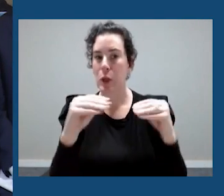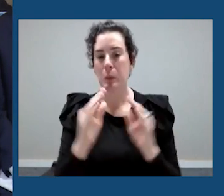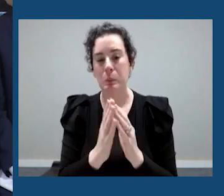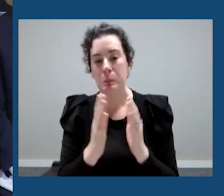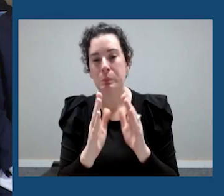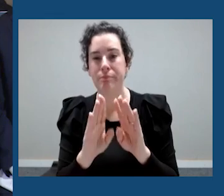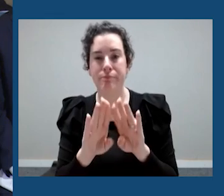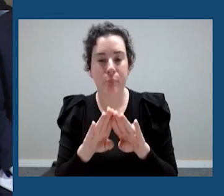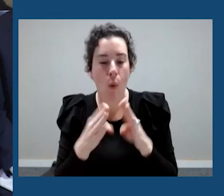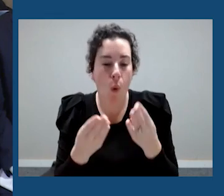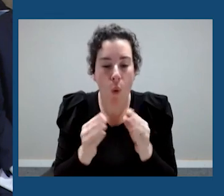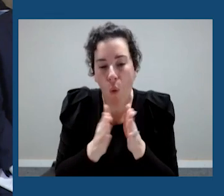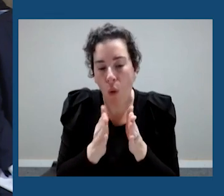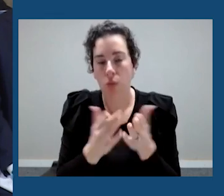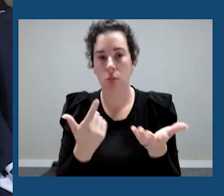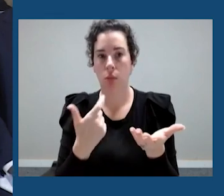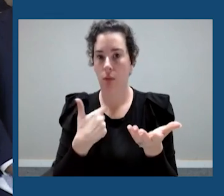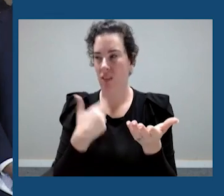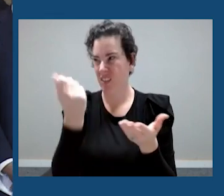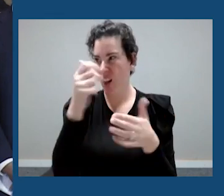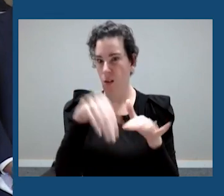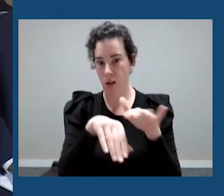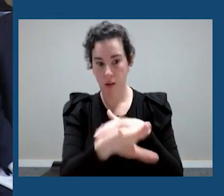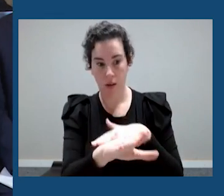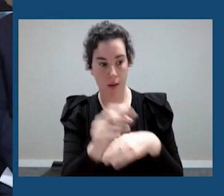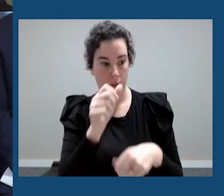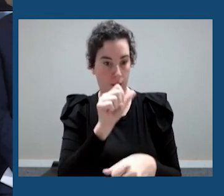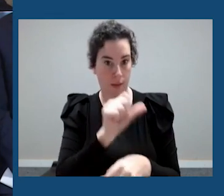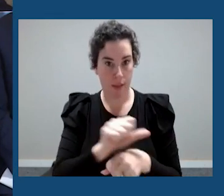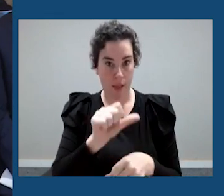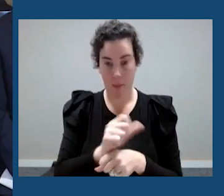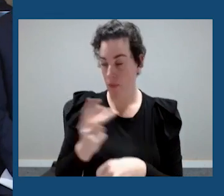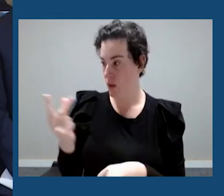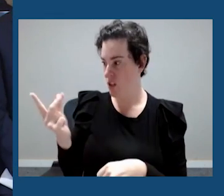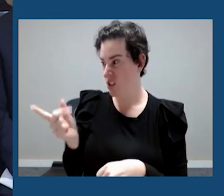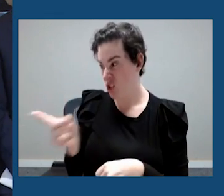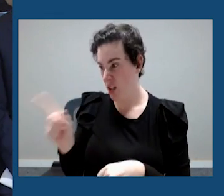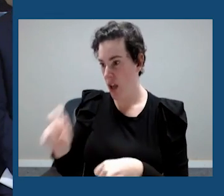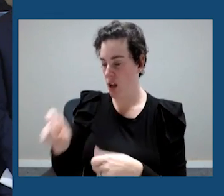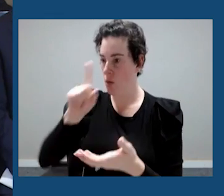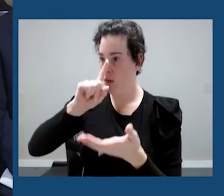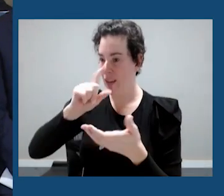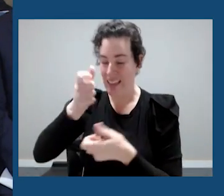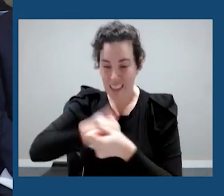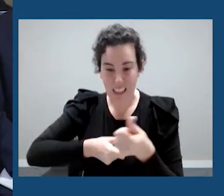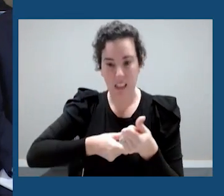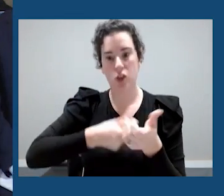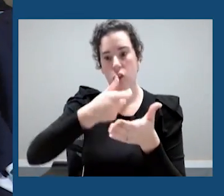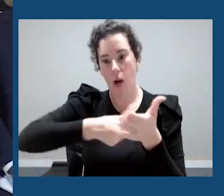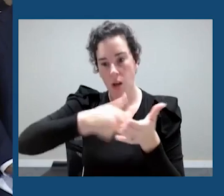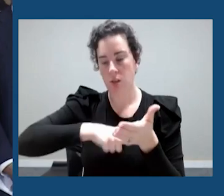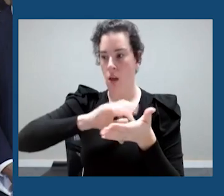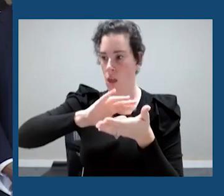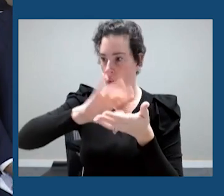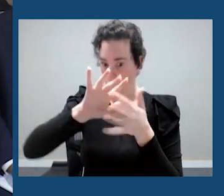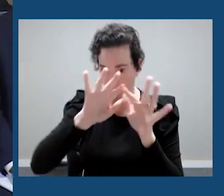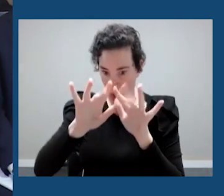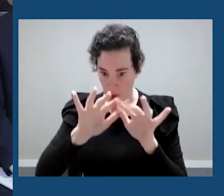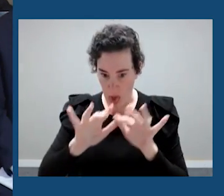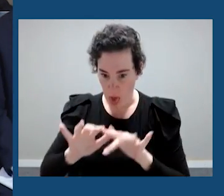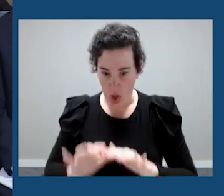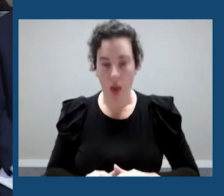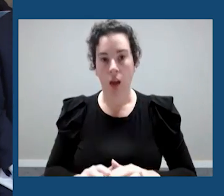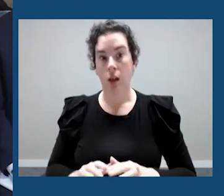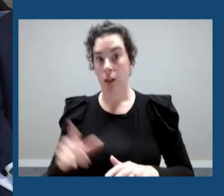Saturday or Sunday and help her out. You know, she had to comb over every single expense. You know, we were just on the margins for such a long time. I don't know if she ever made any